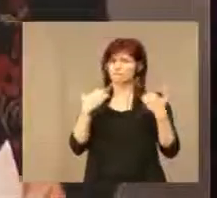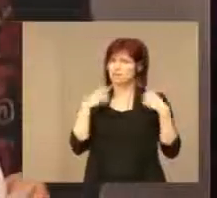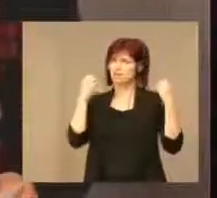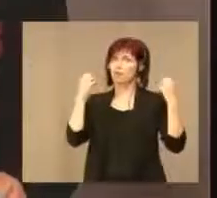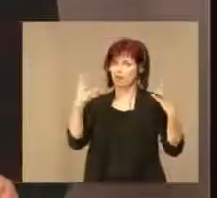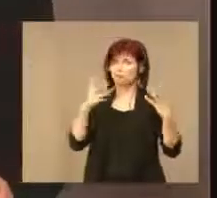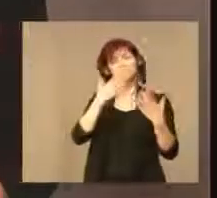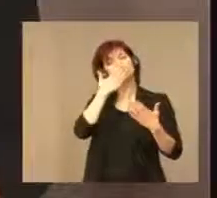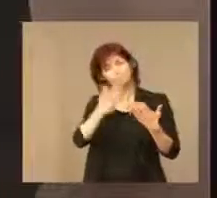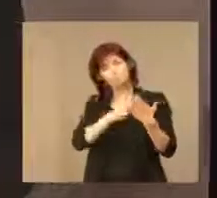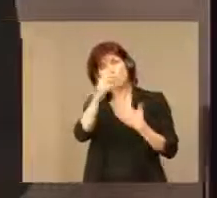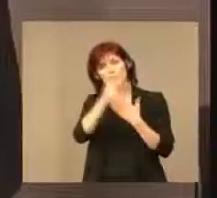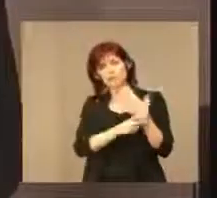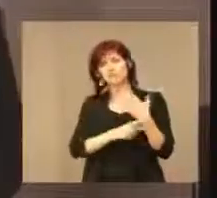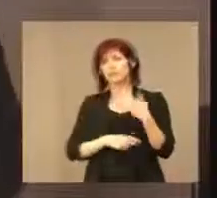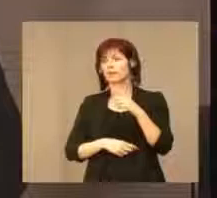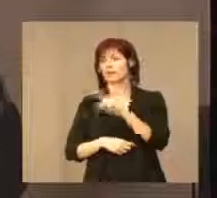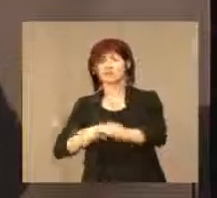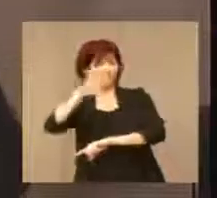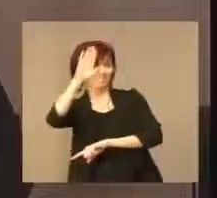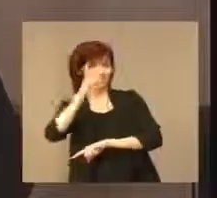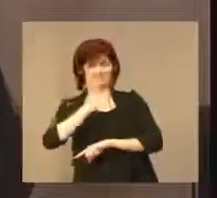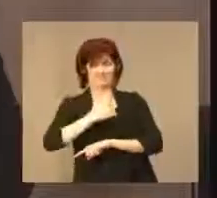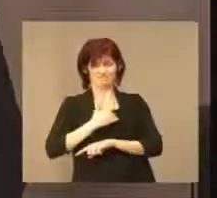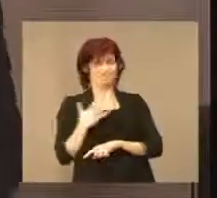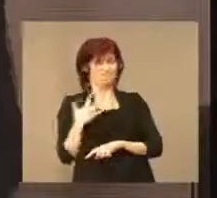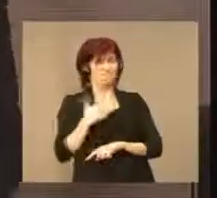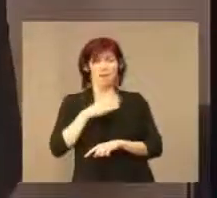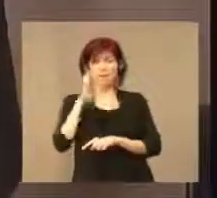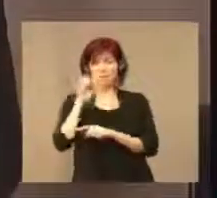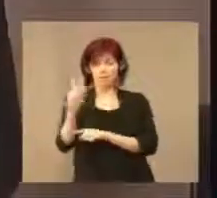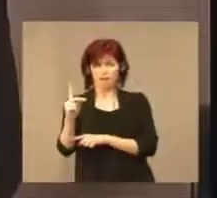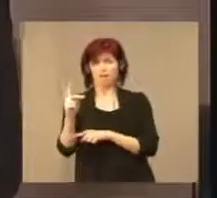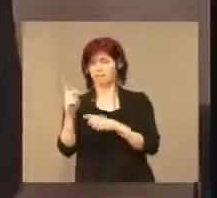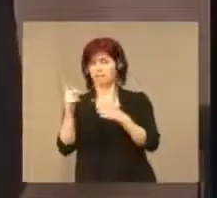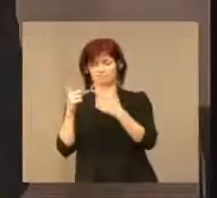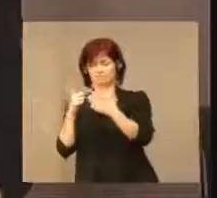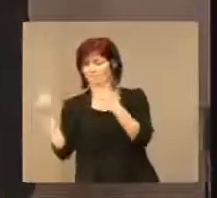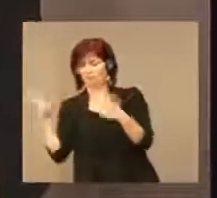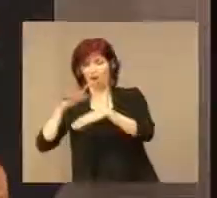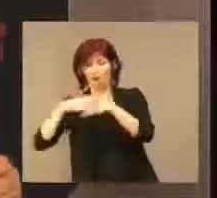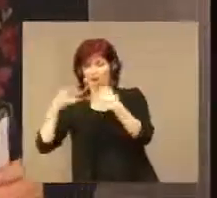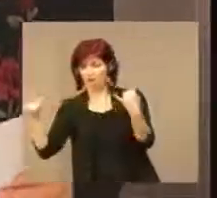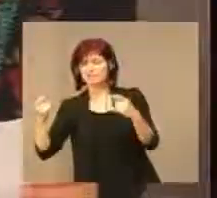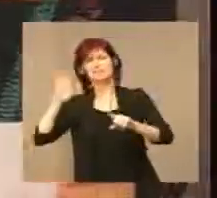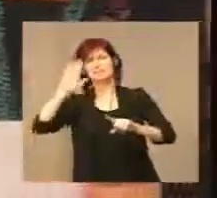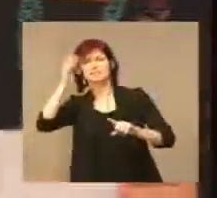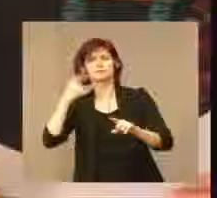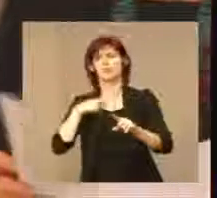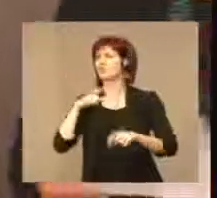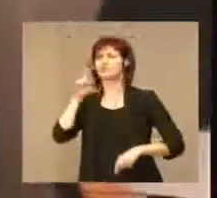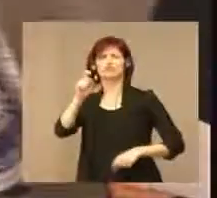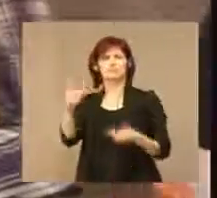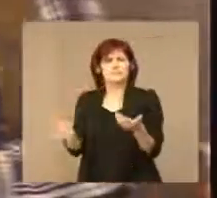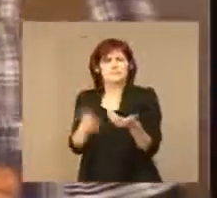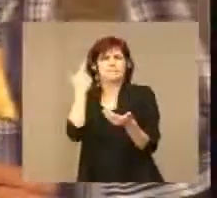challenges just figuring out how to do my banking sometimes. Like, some very simple you know, you think it's intuitive, you think it